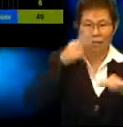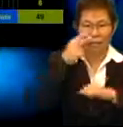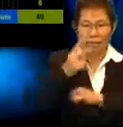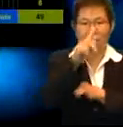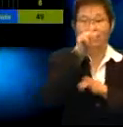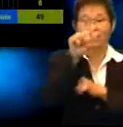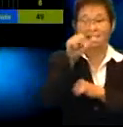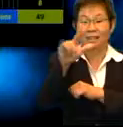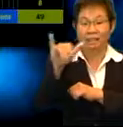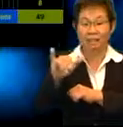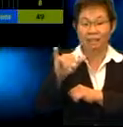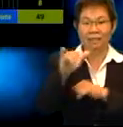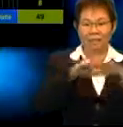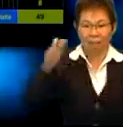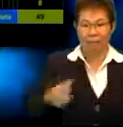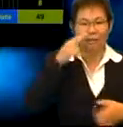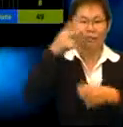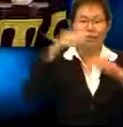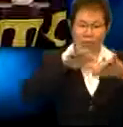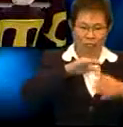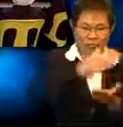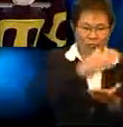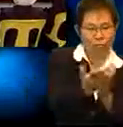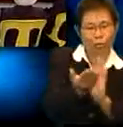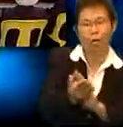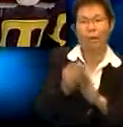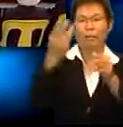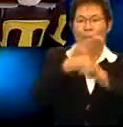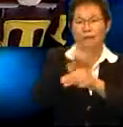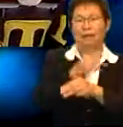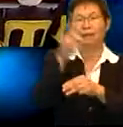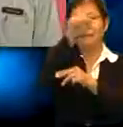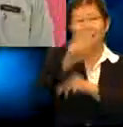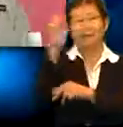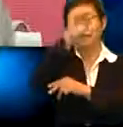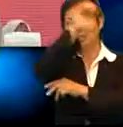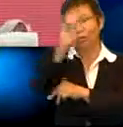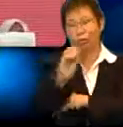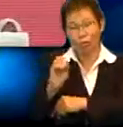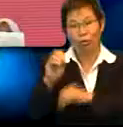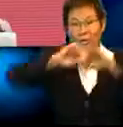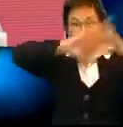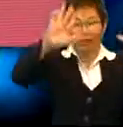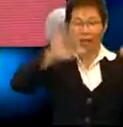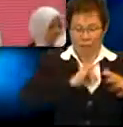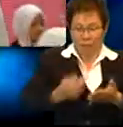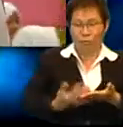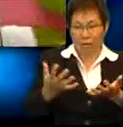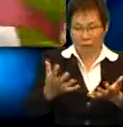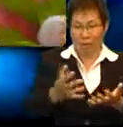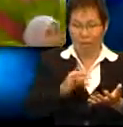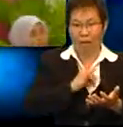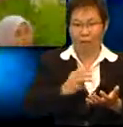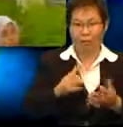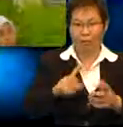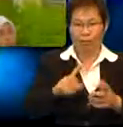Can you see the distribution of the mathematics test scores clearly? Yes. And I'm